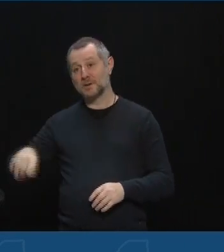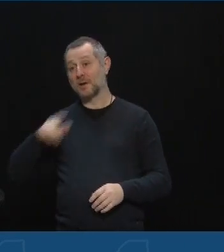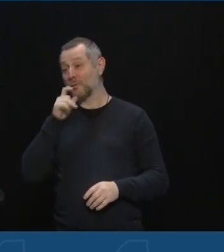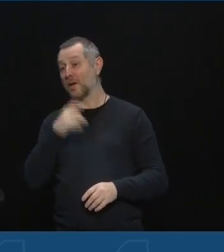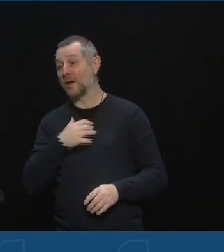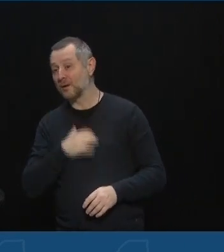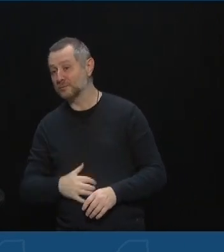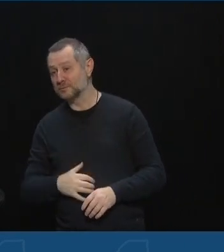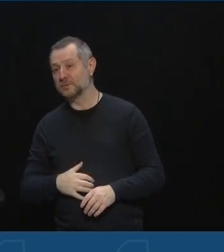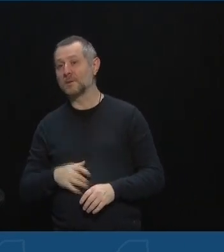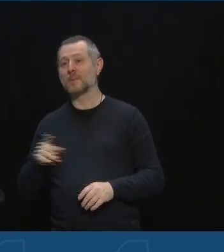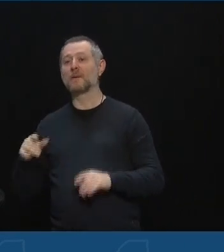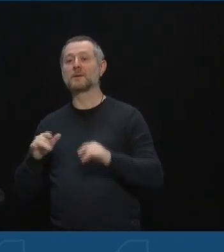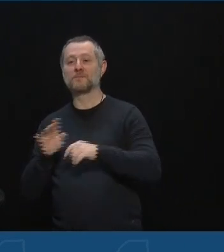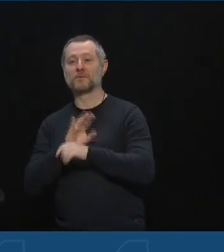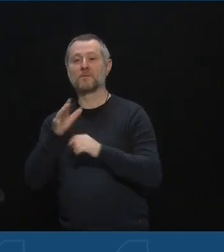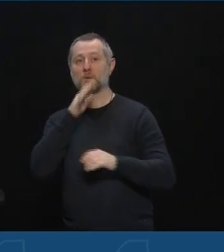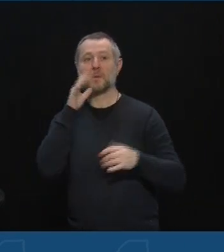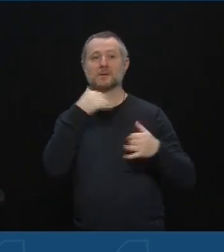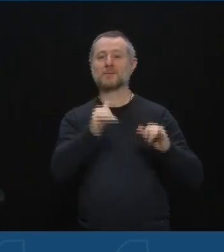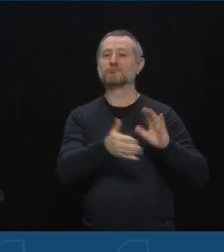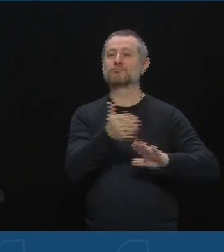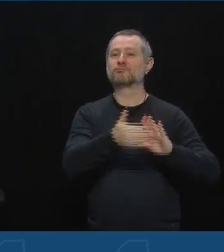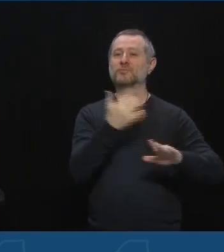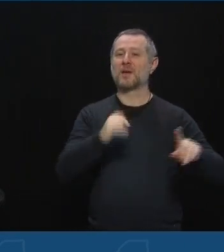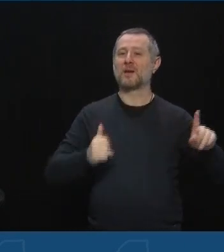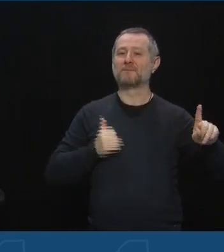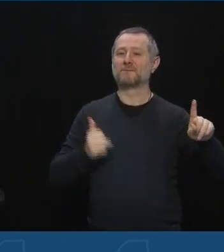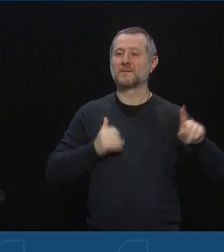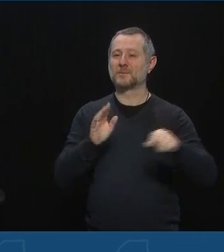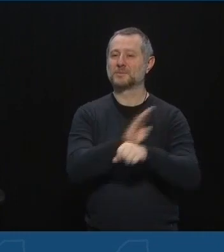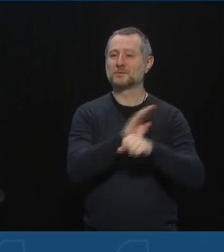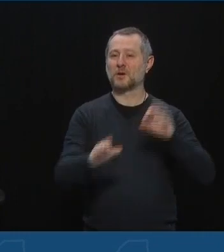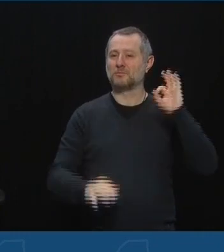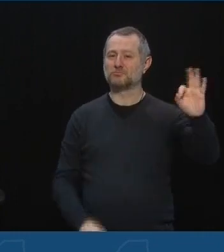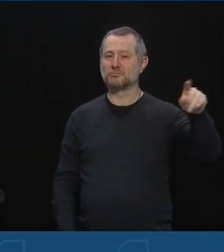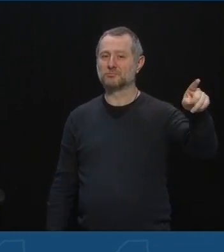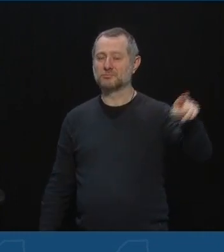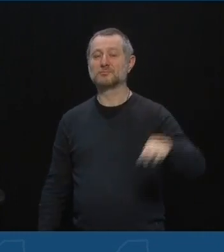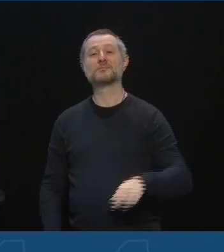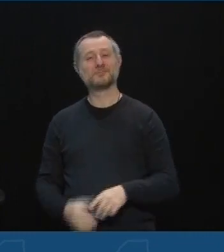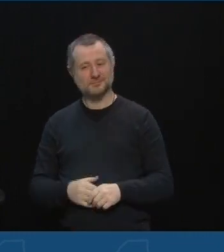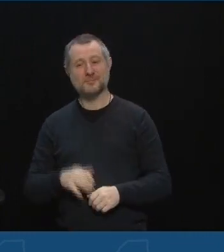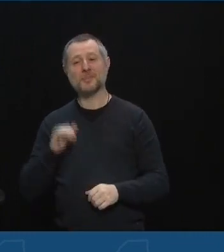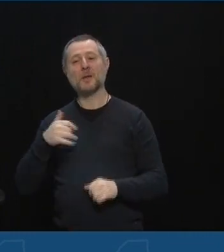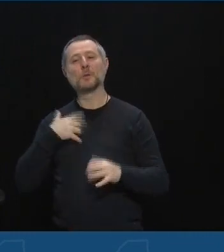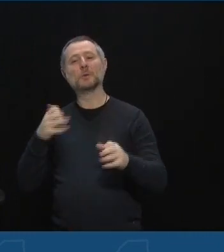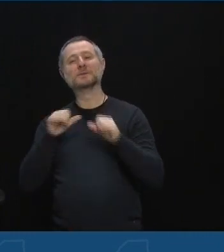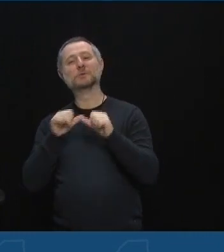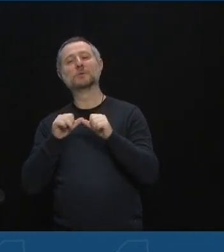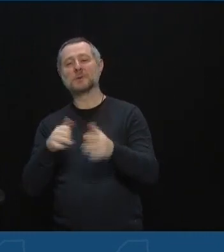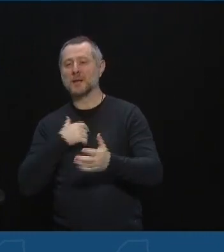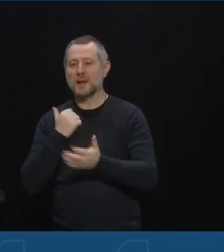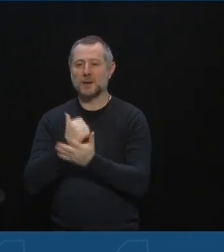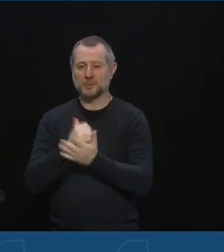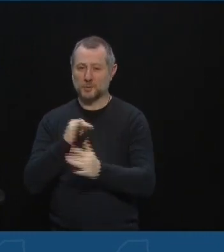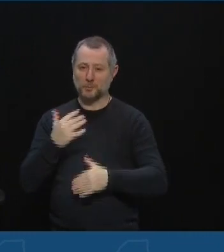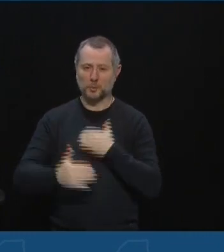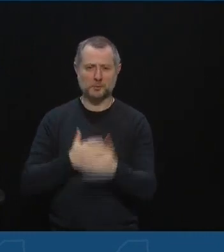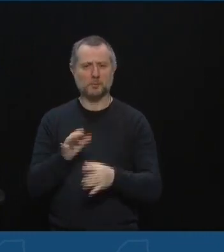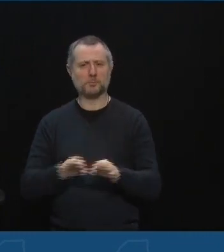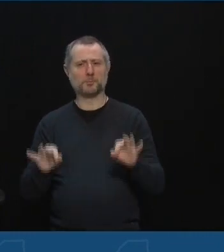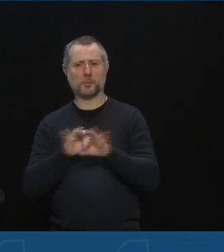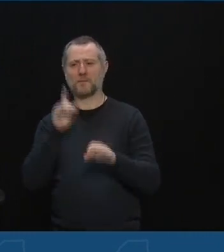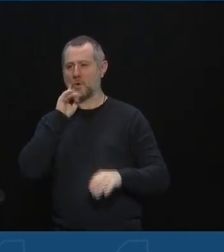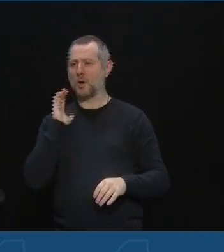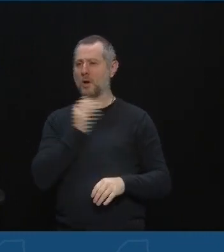farmers alive and able to continue on for another year or more. But let's keep them going. They're an important part of our industry